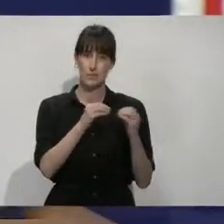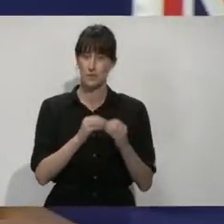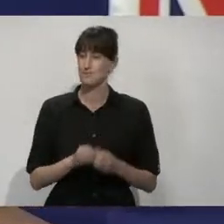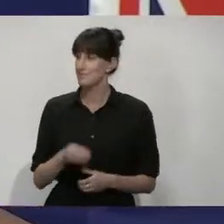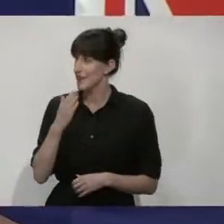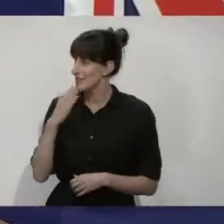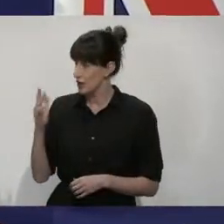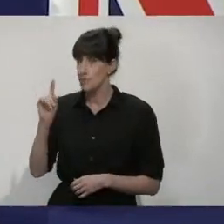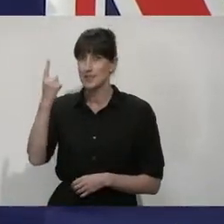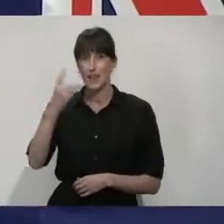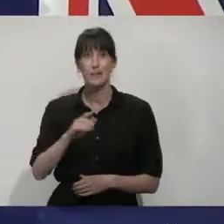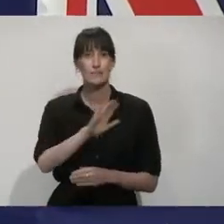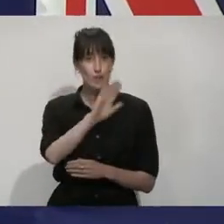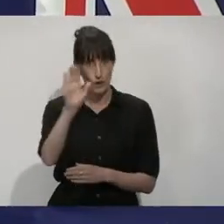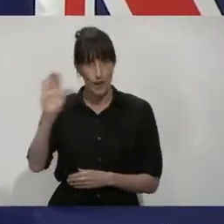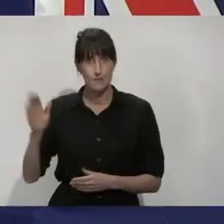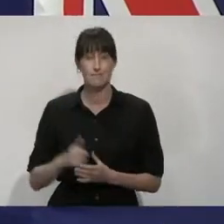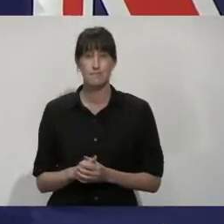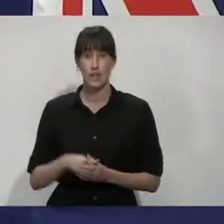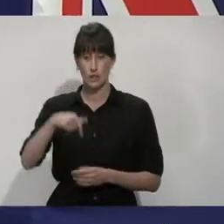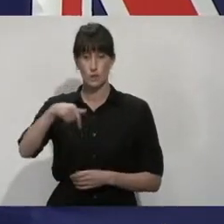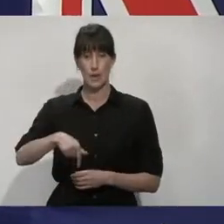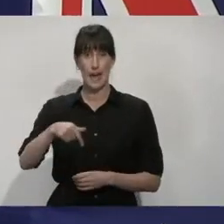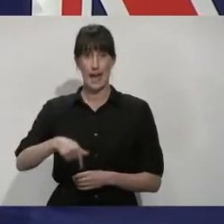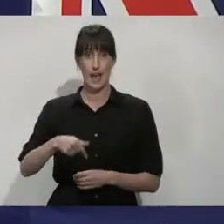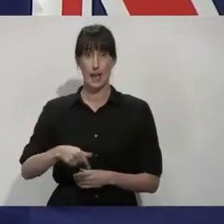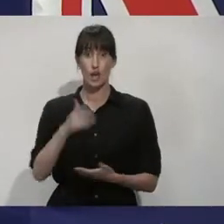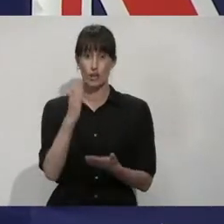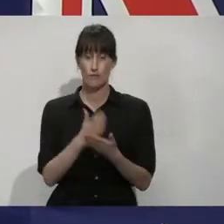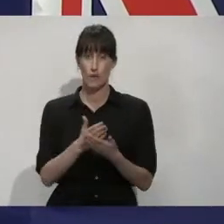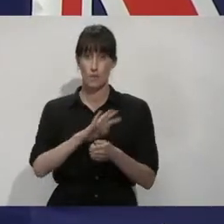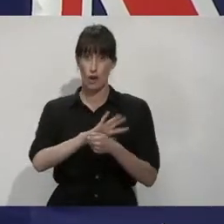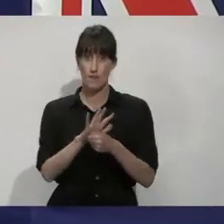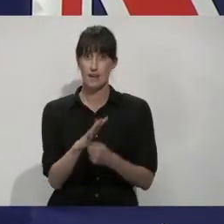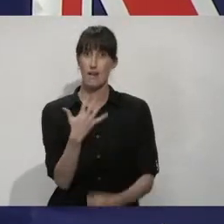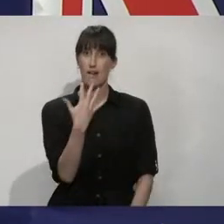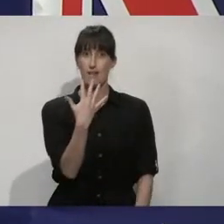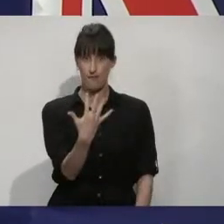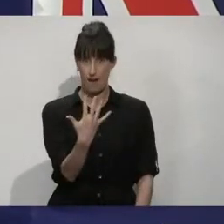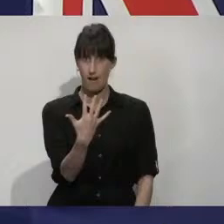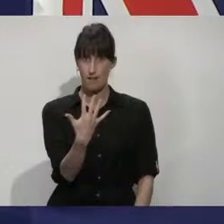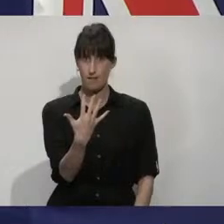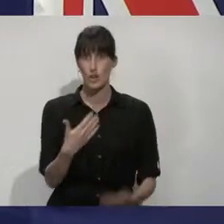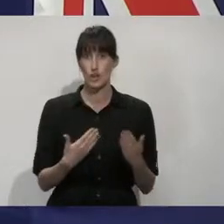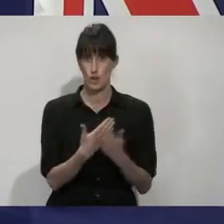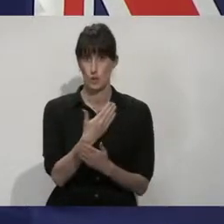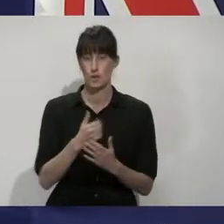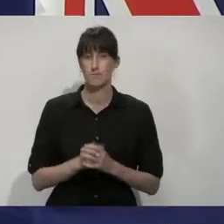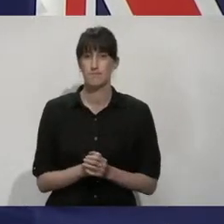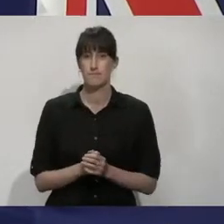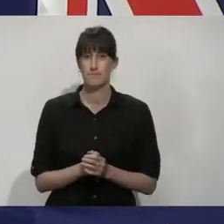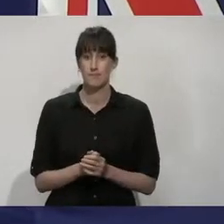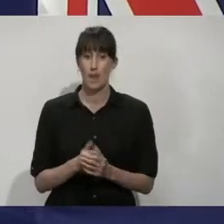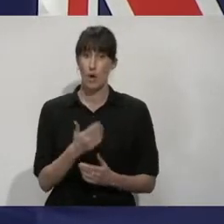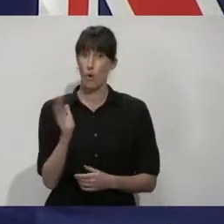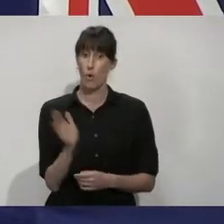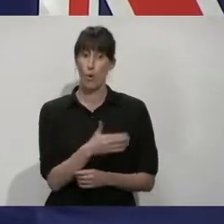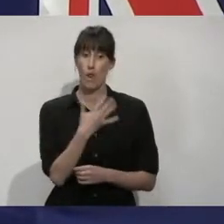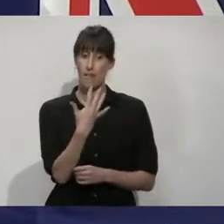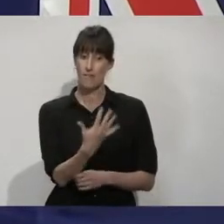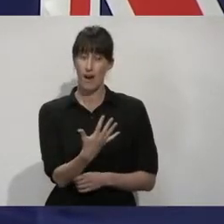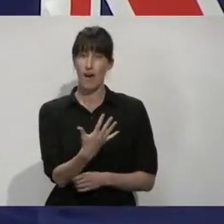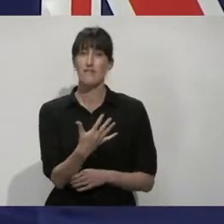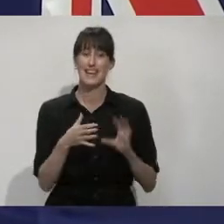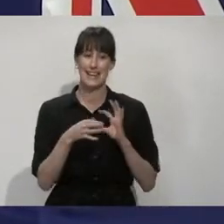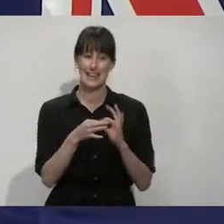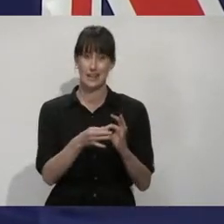koutou katoa. So today there are 5 new confirmed cases of COVID-19 to report. All of today's cases are